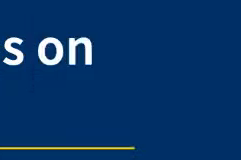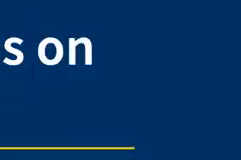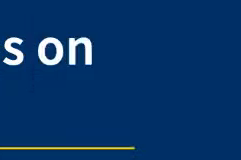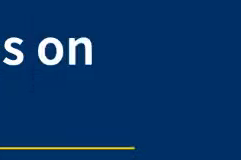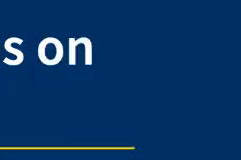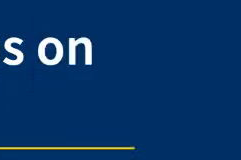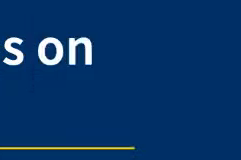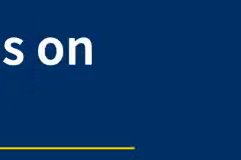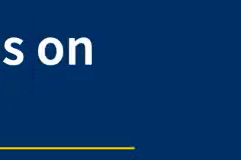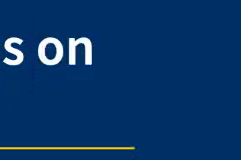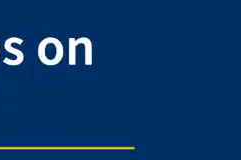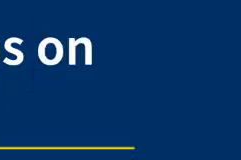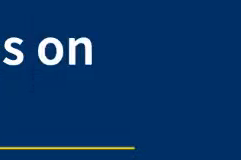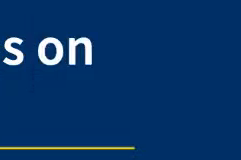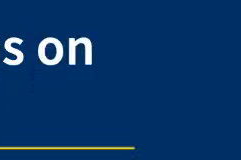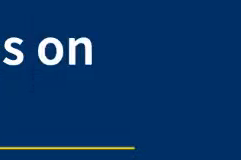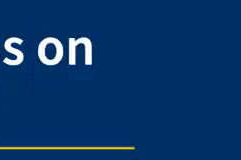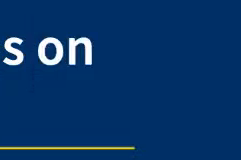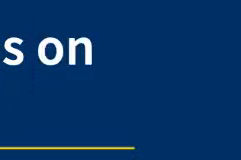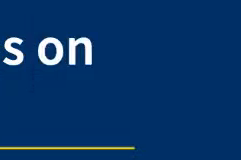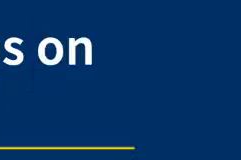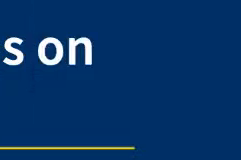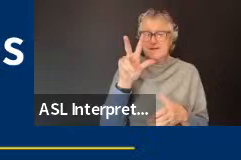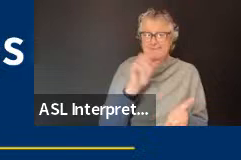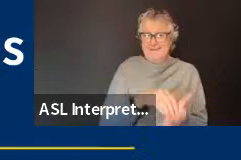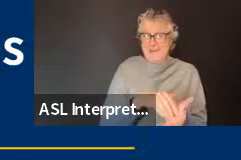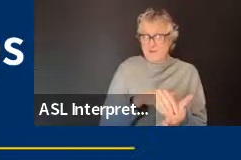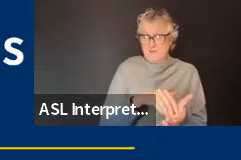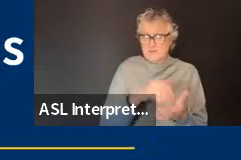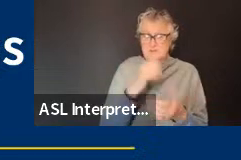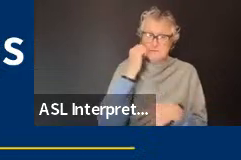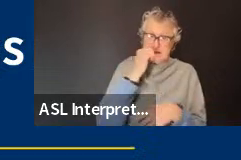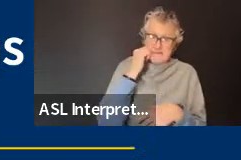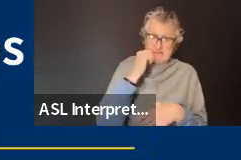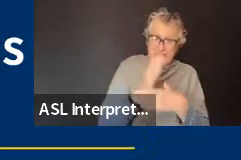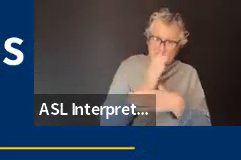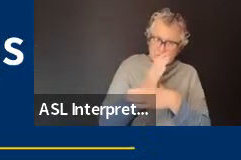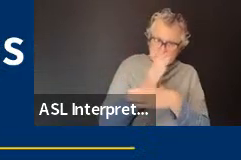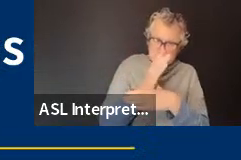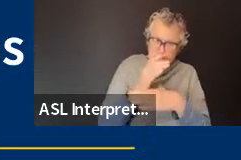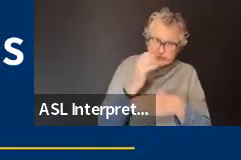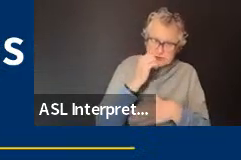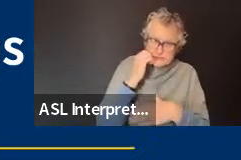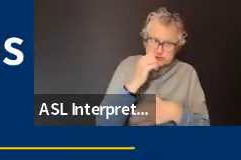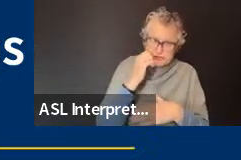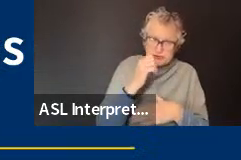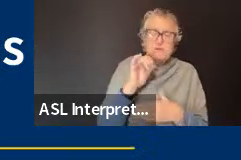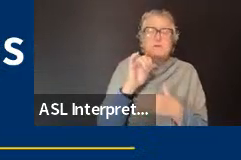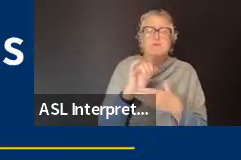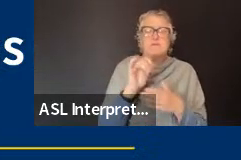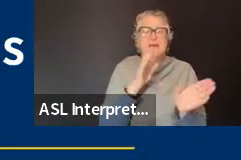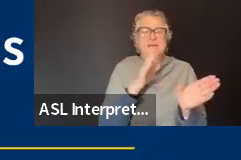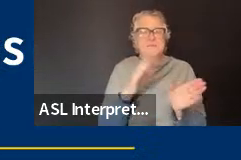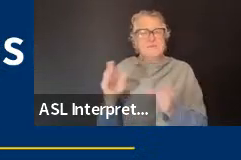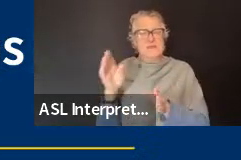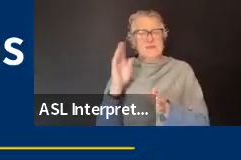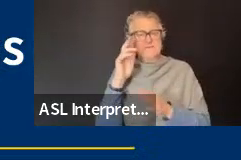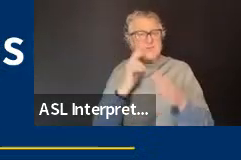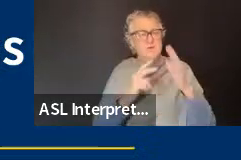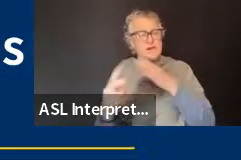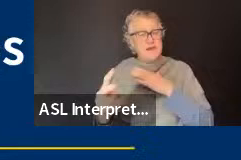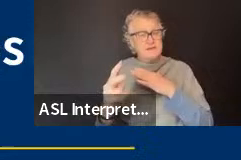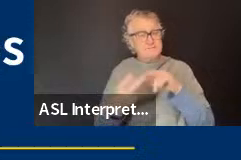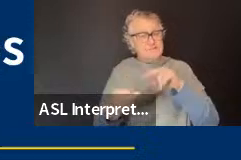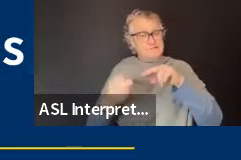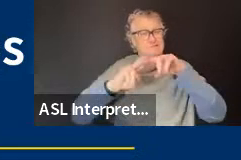143,000 average weekday vehicle trips crossing the bridge. This is planned and forecast to increase by about 26%